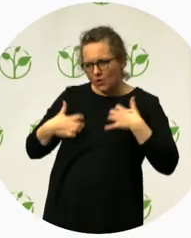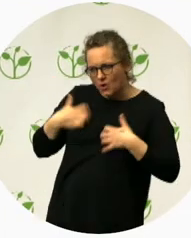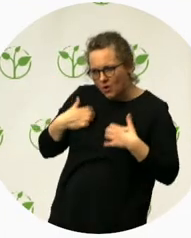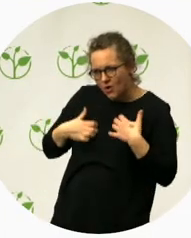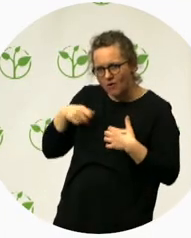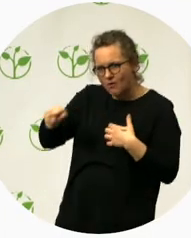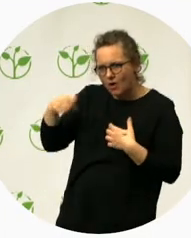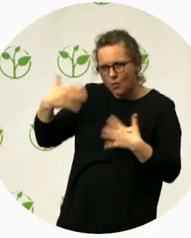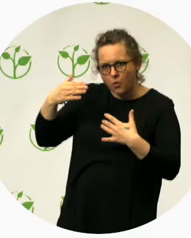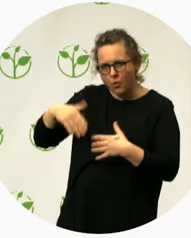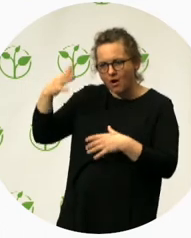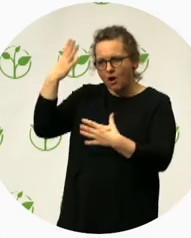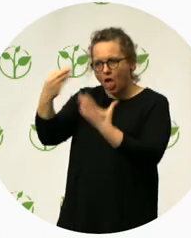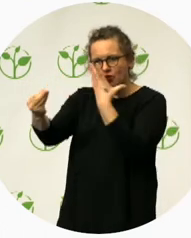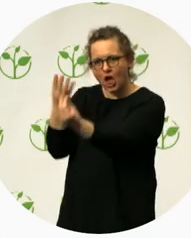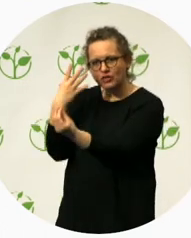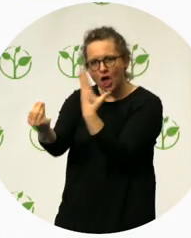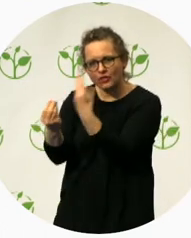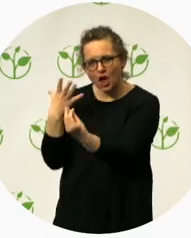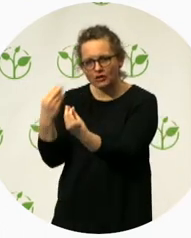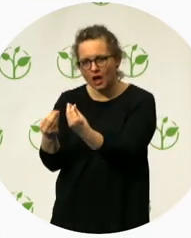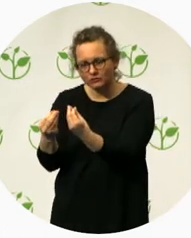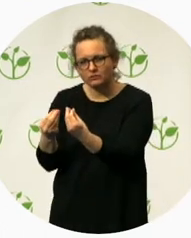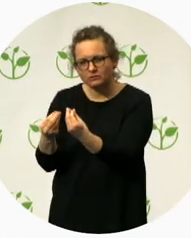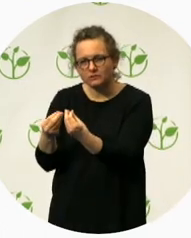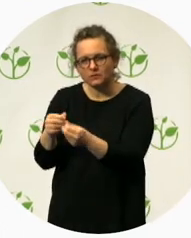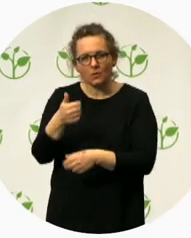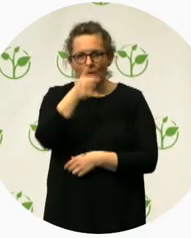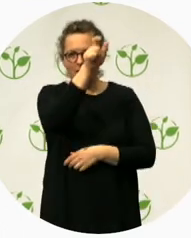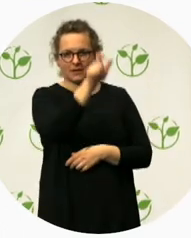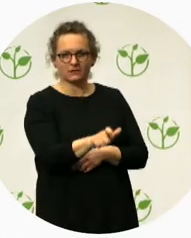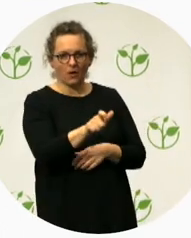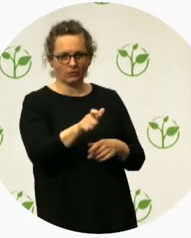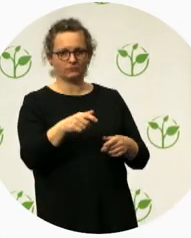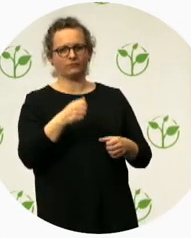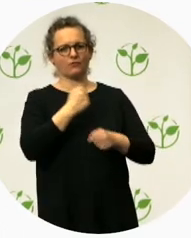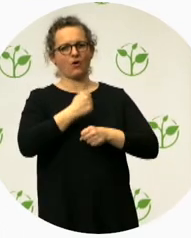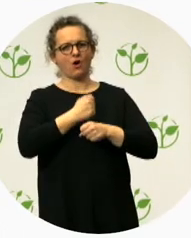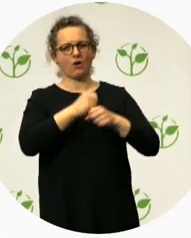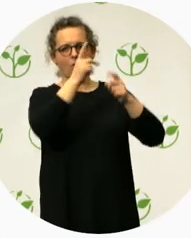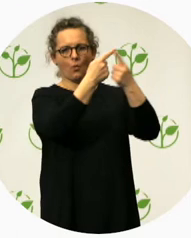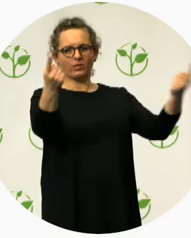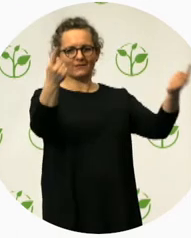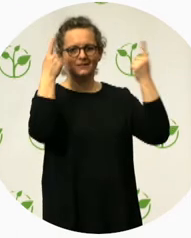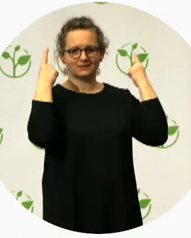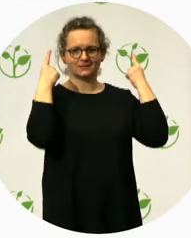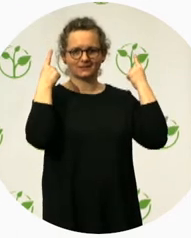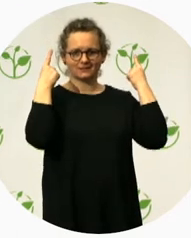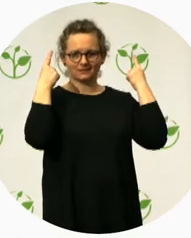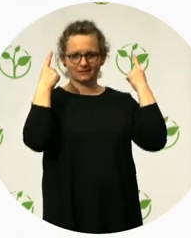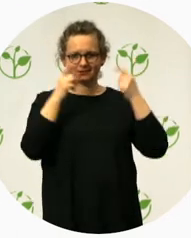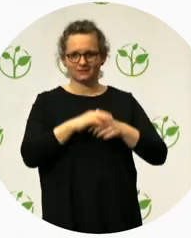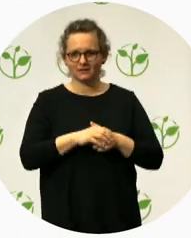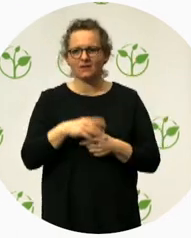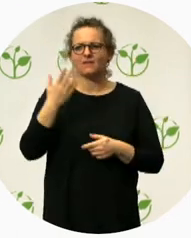Georgia Tech that invented through AI and machine learning the first robot teaching assistant. And this was done